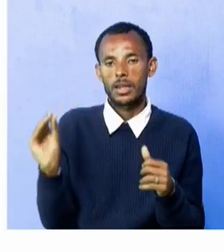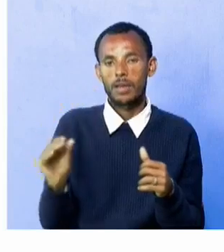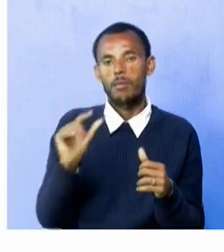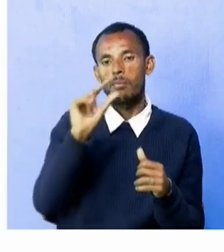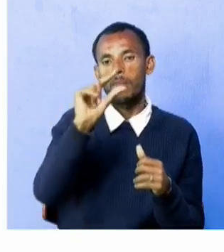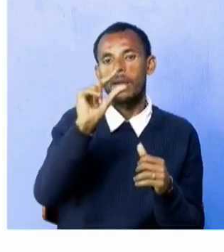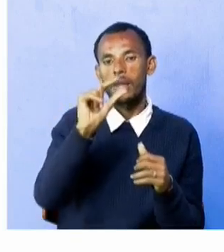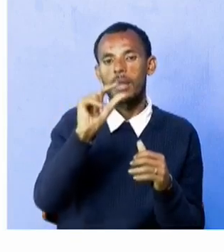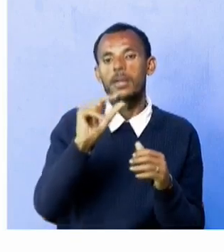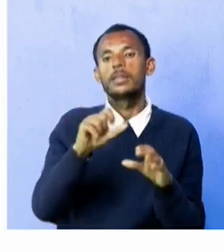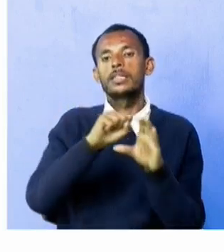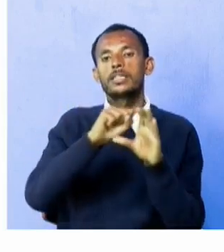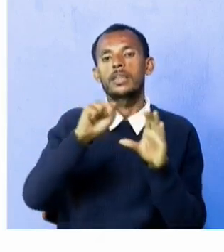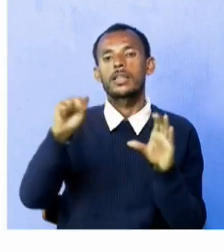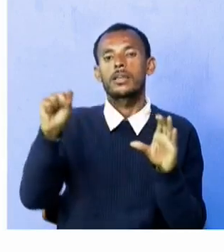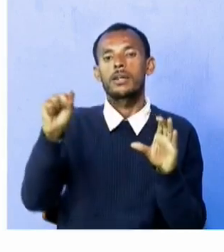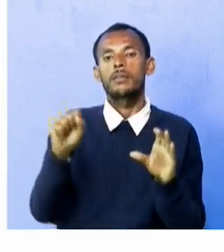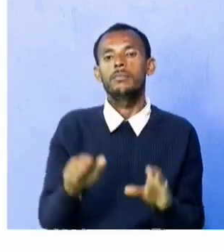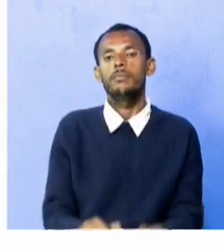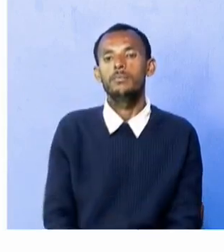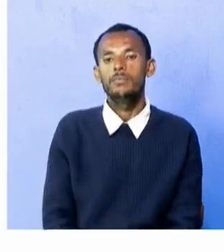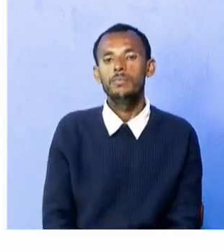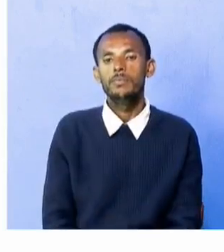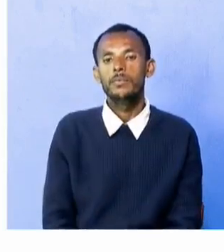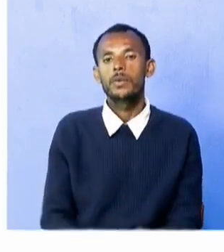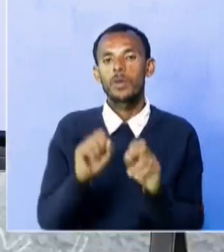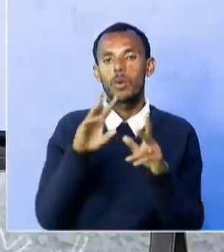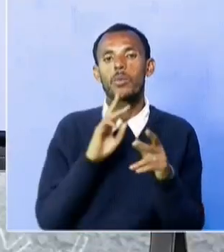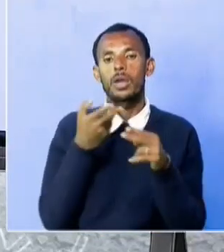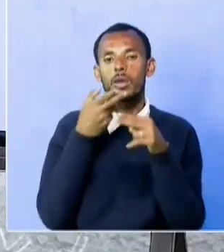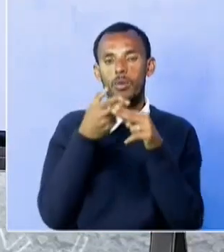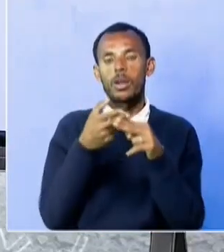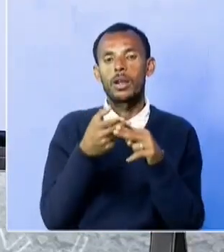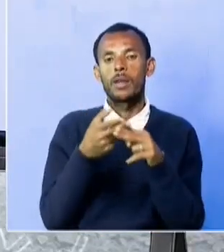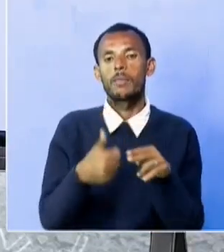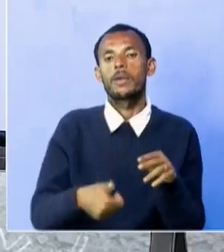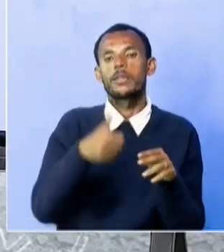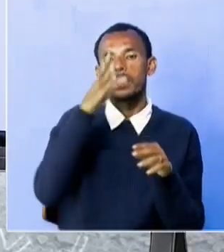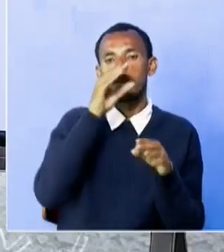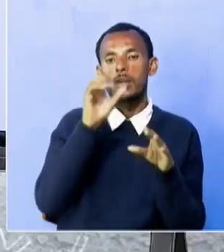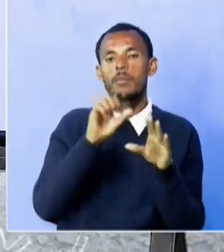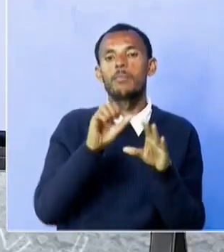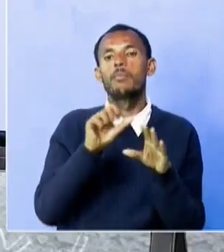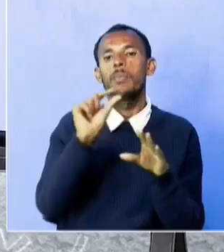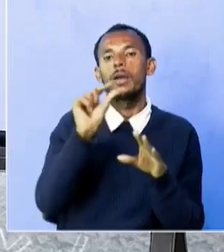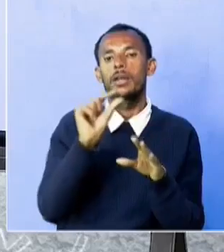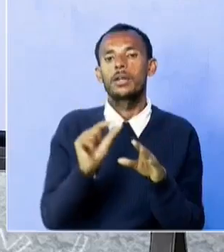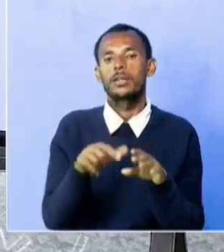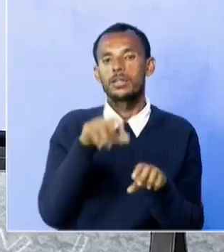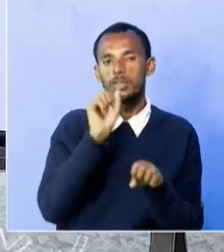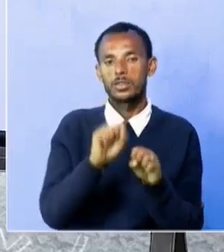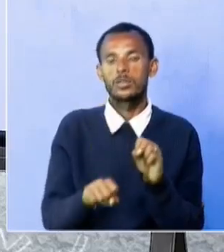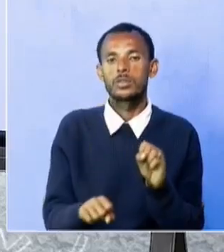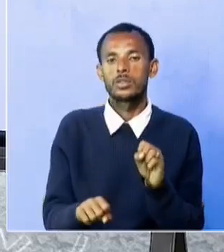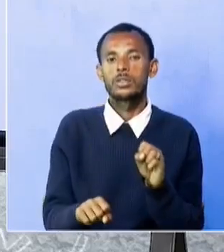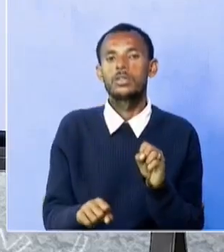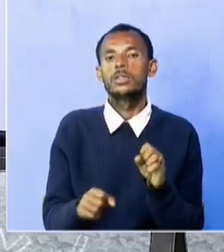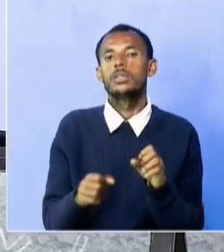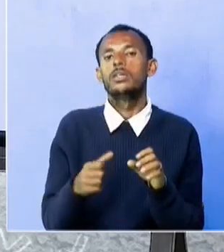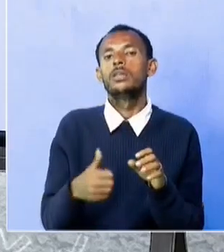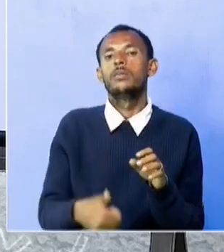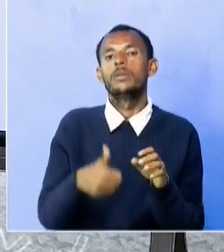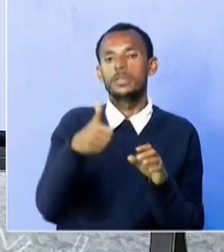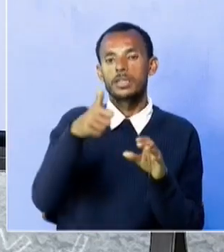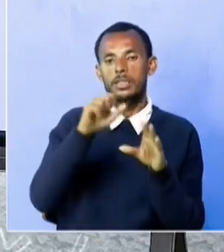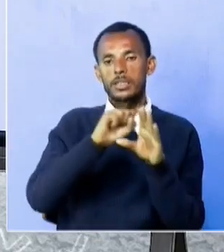and minor sector. Okay, we call it major and minor. Okay, so the major